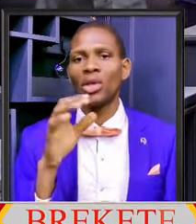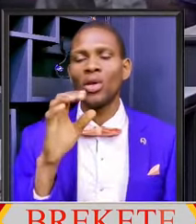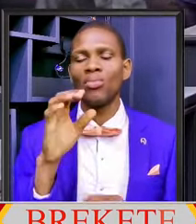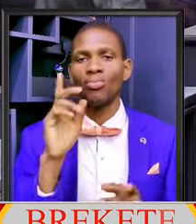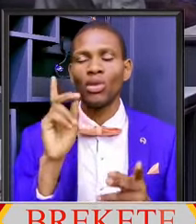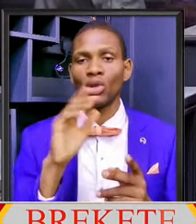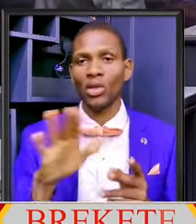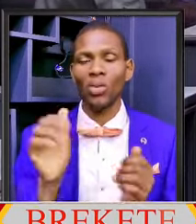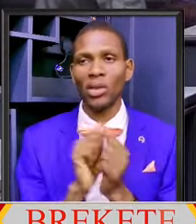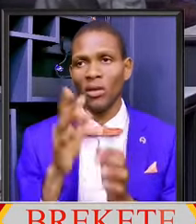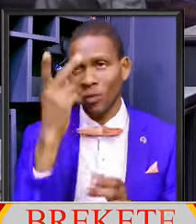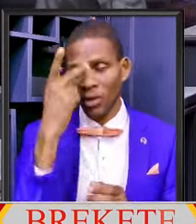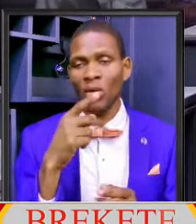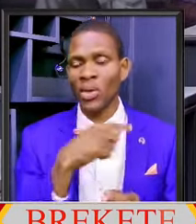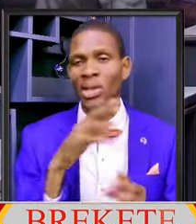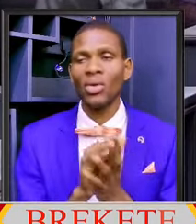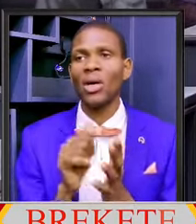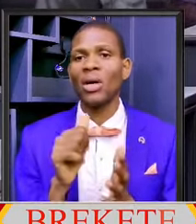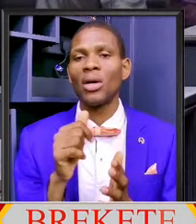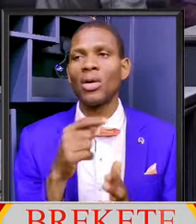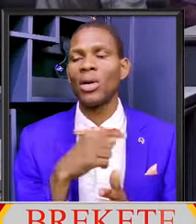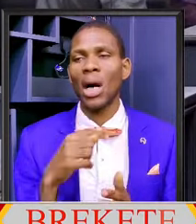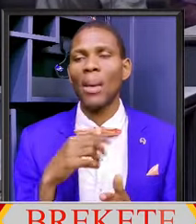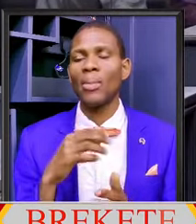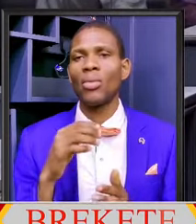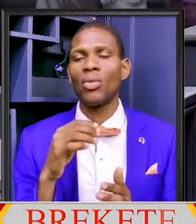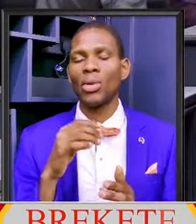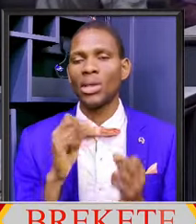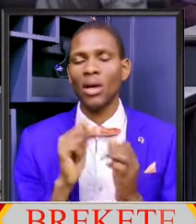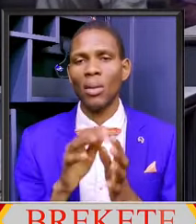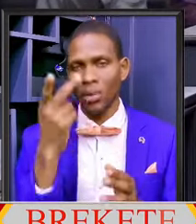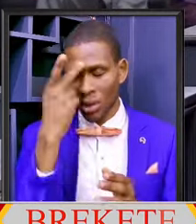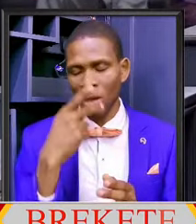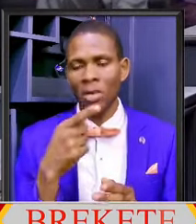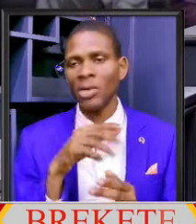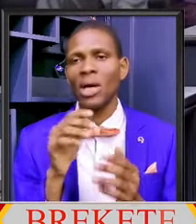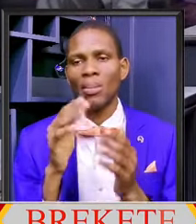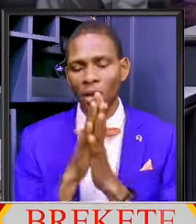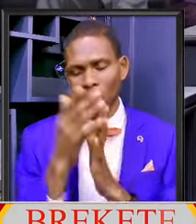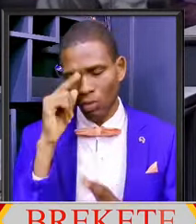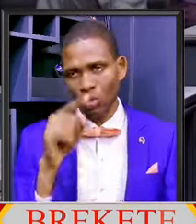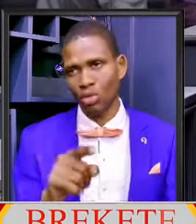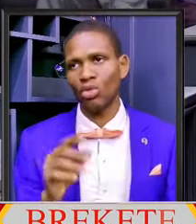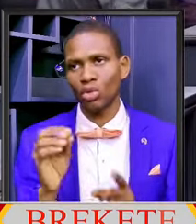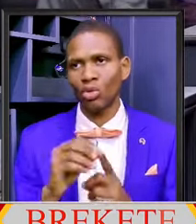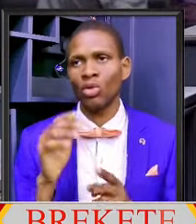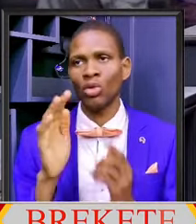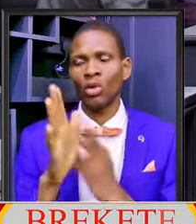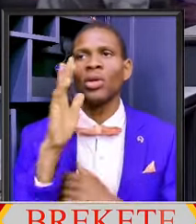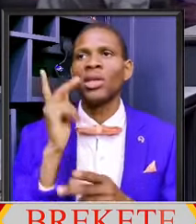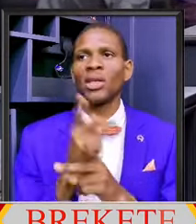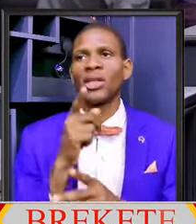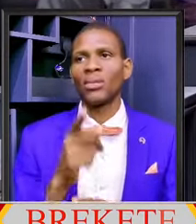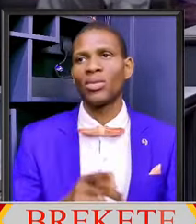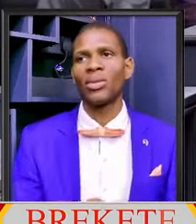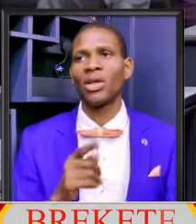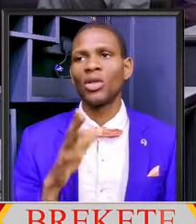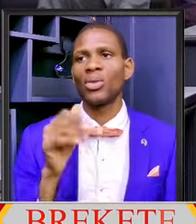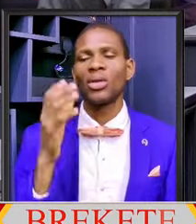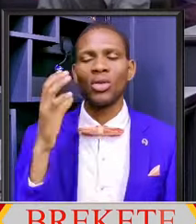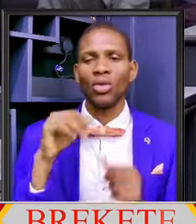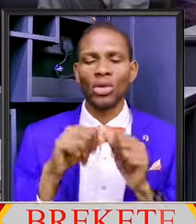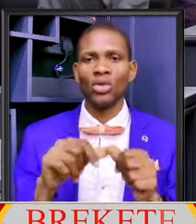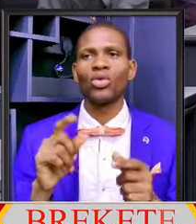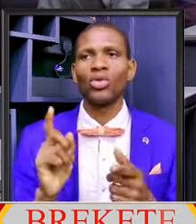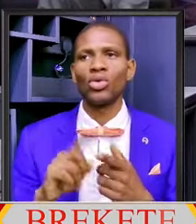orphans. We that we are not widows, and I'm an orphan too. We are praying for you. You will not die. God will keep you. And we